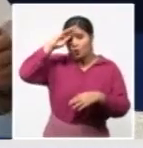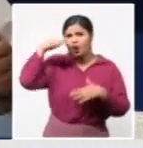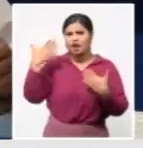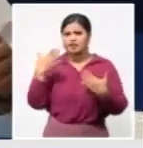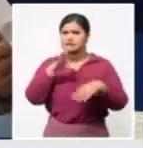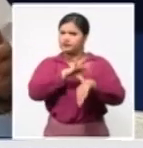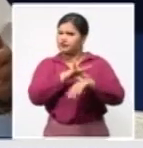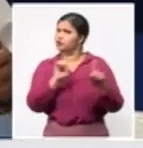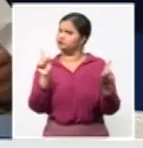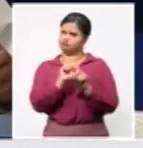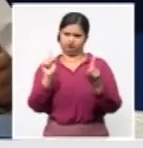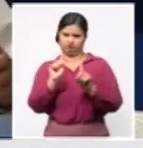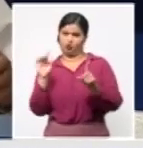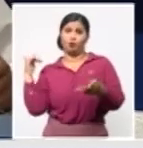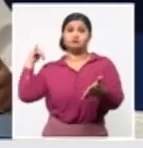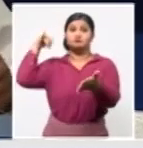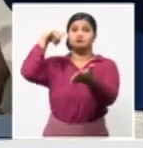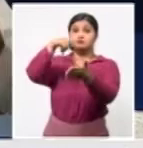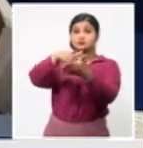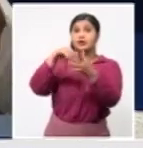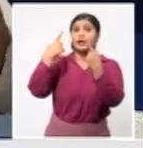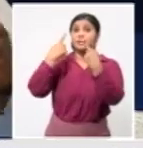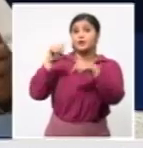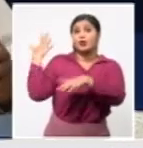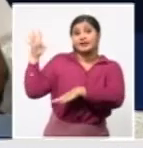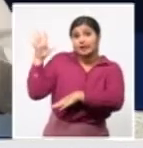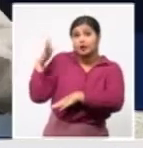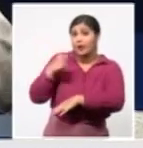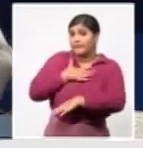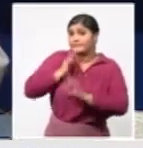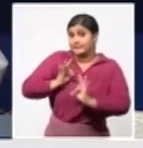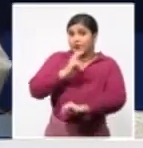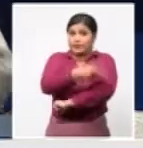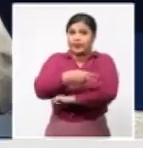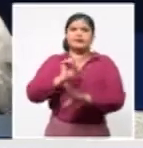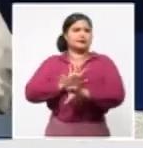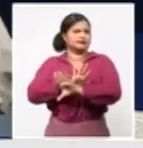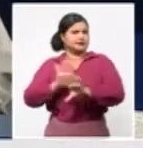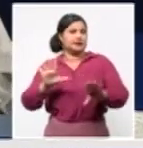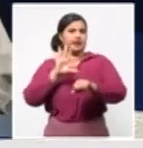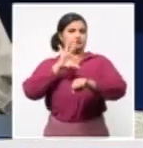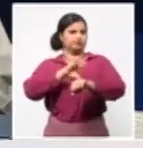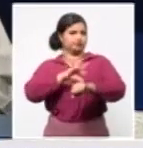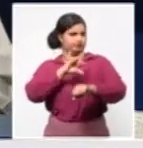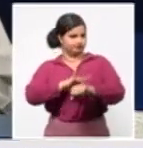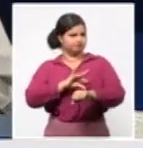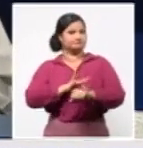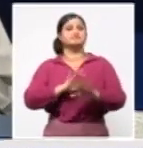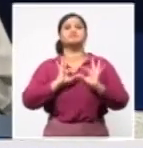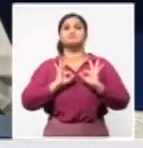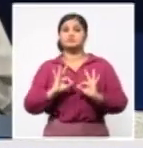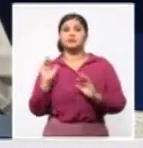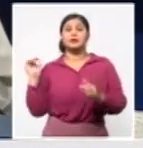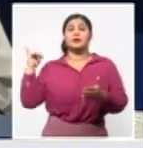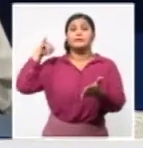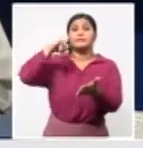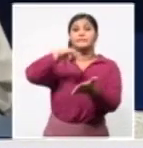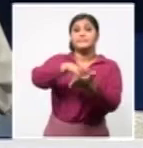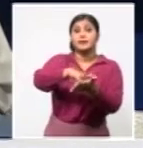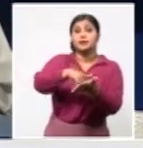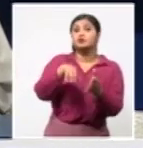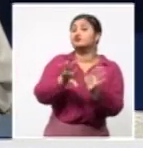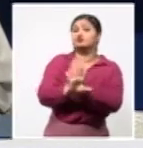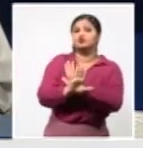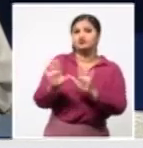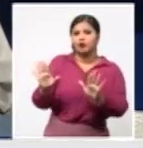the individual was transferred directly from the airport to an isolation center. They had no contact with people from Villa Clara